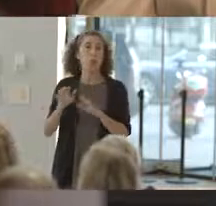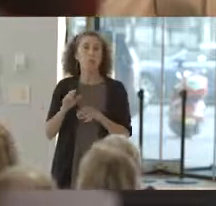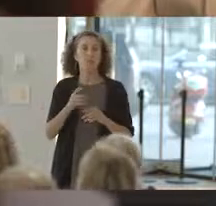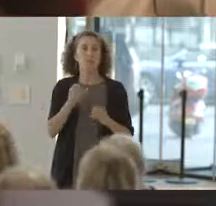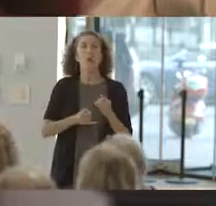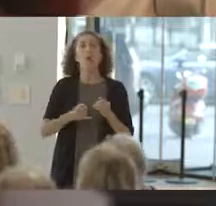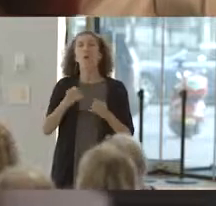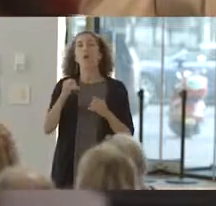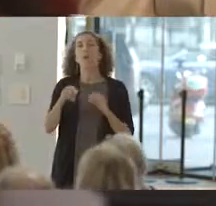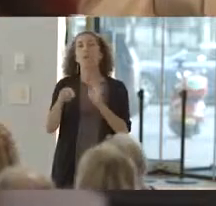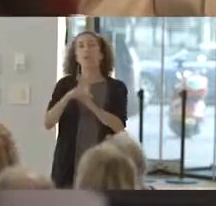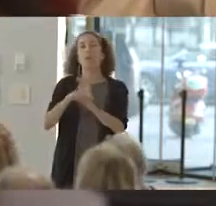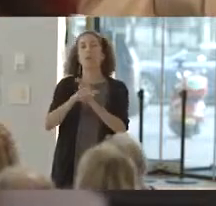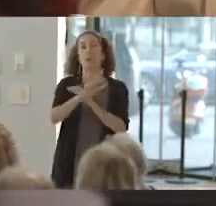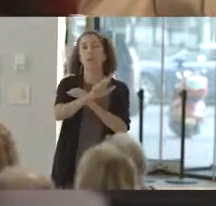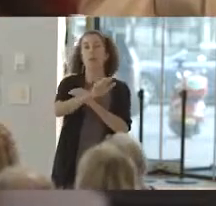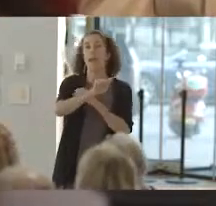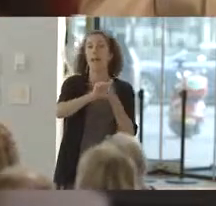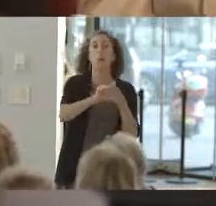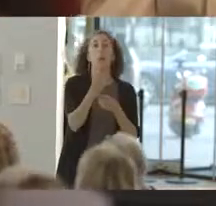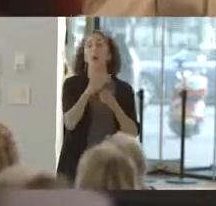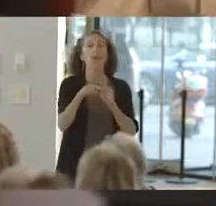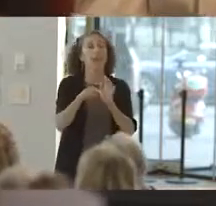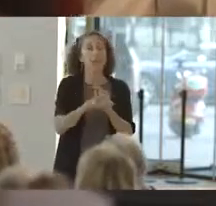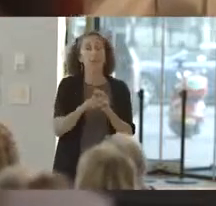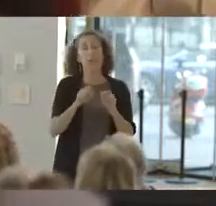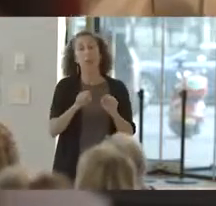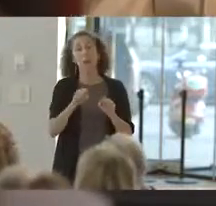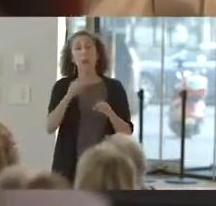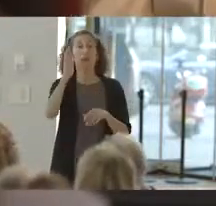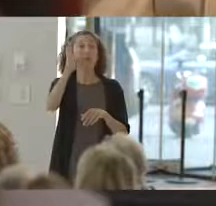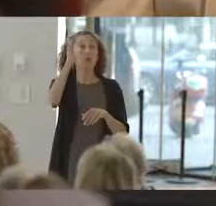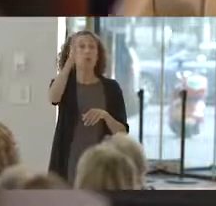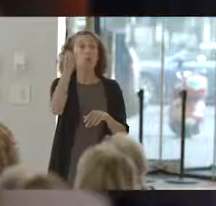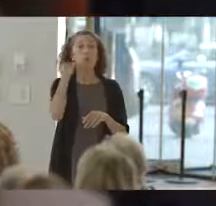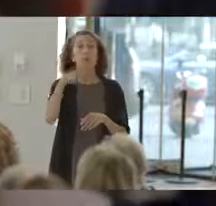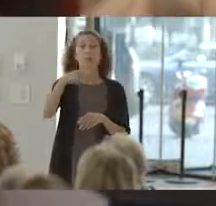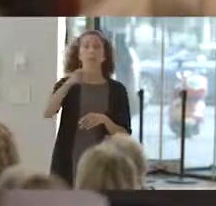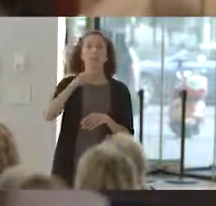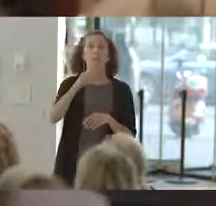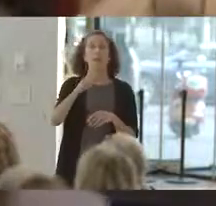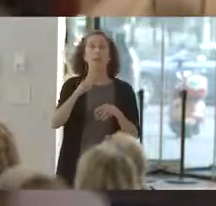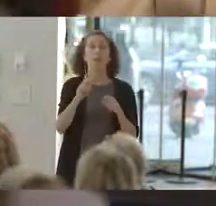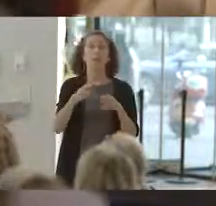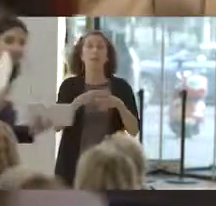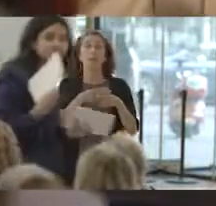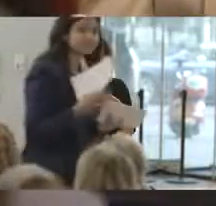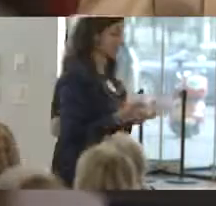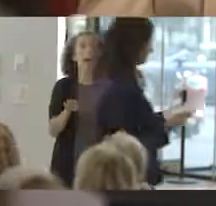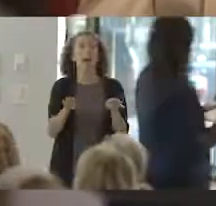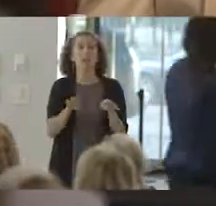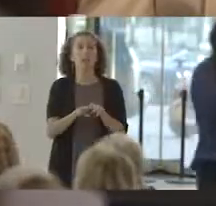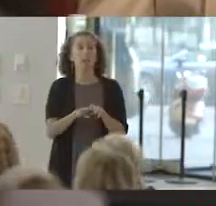3A is that in the future, sometime in the future, the park may be out of service for extended periods.